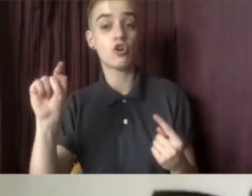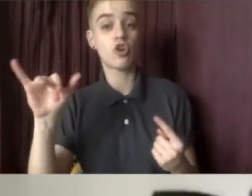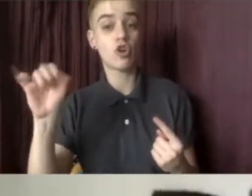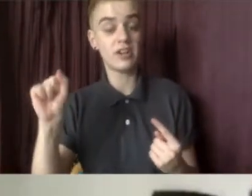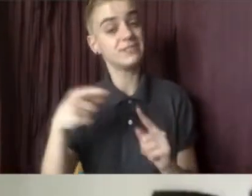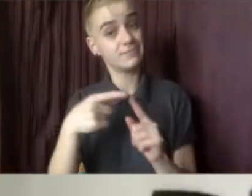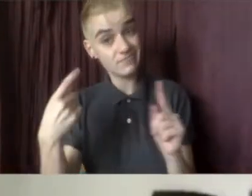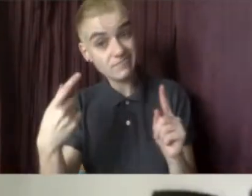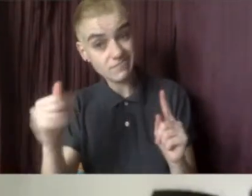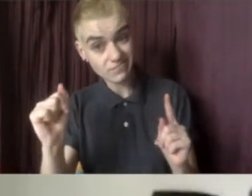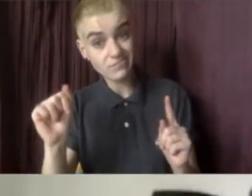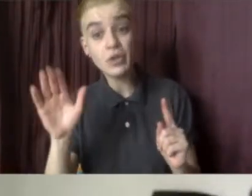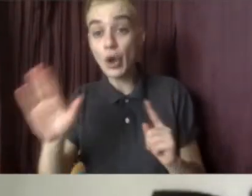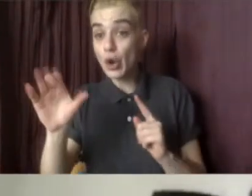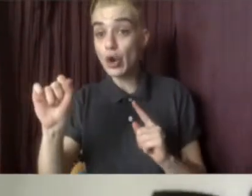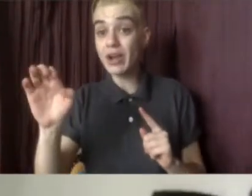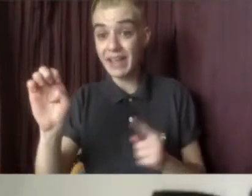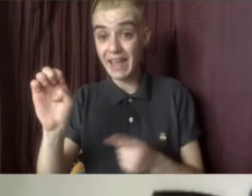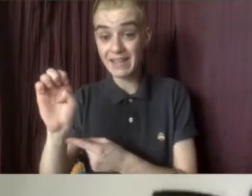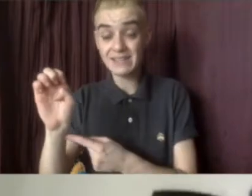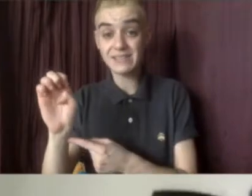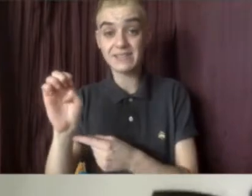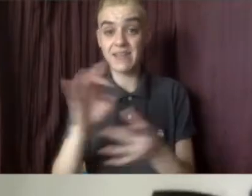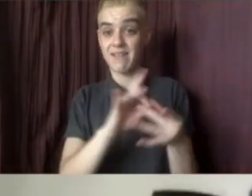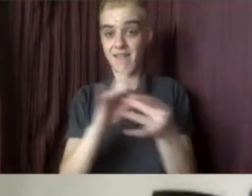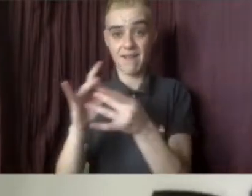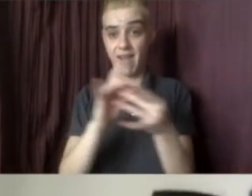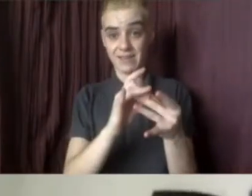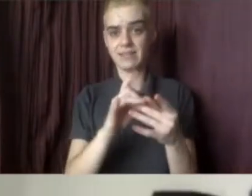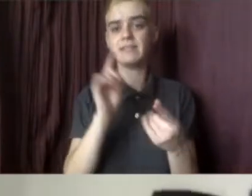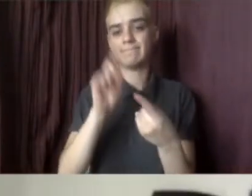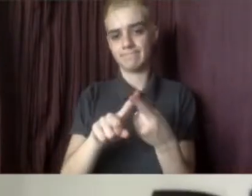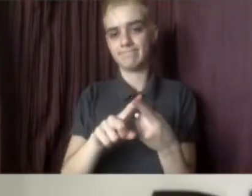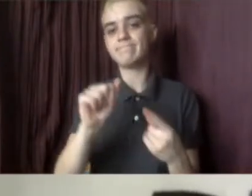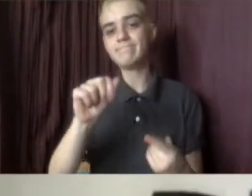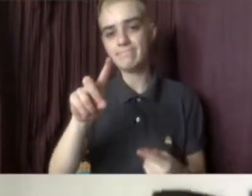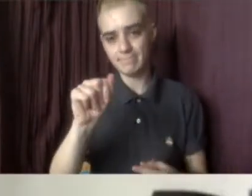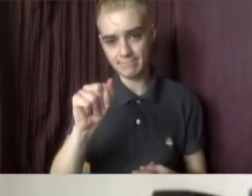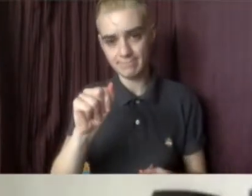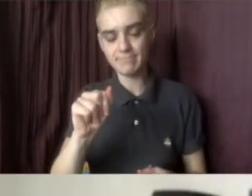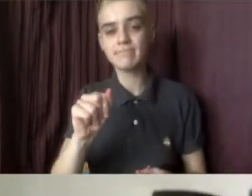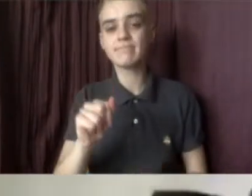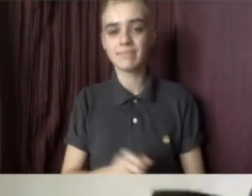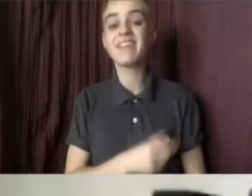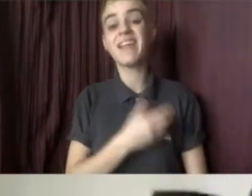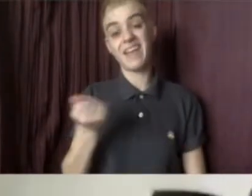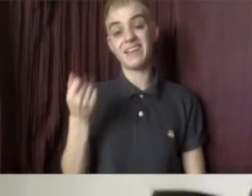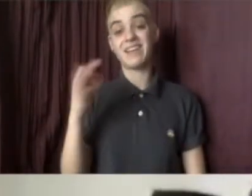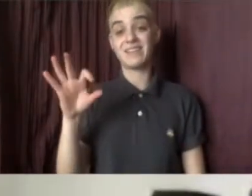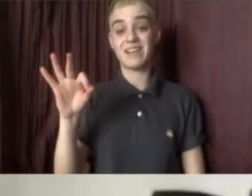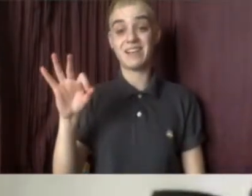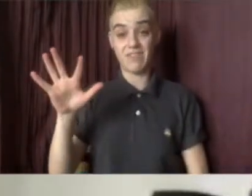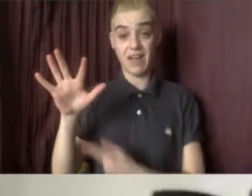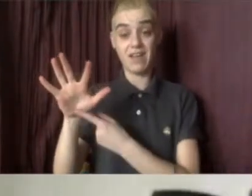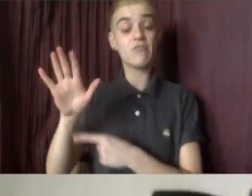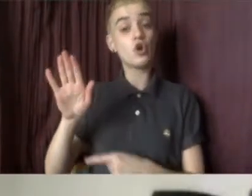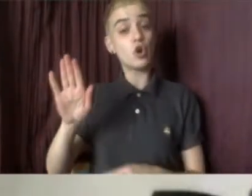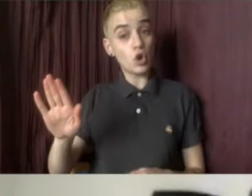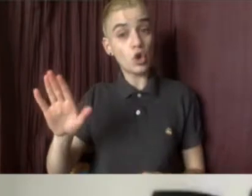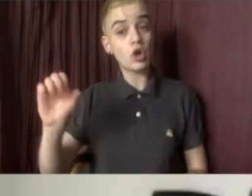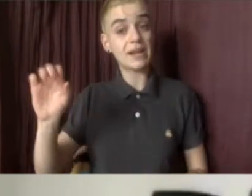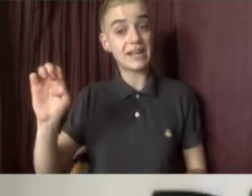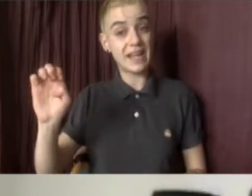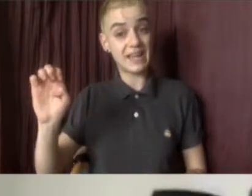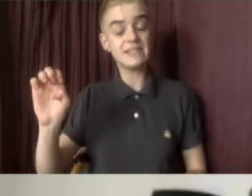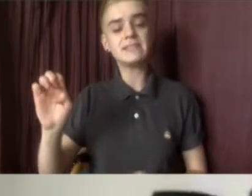they're out, they should receive all civil rights like everyone else in this country. So that's just some history so you know about disabilities, which also